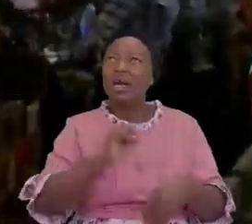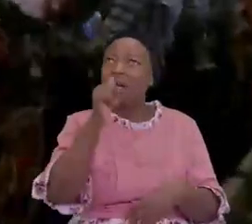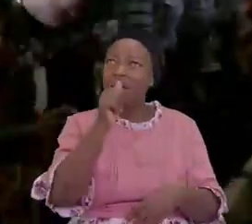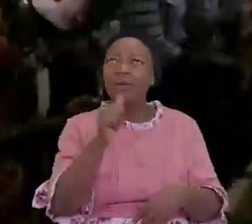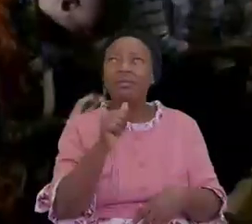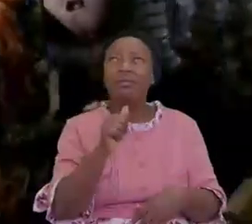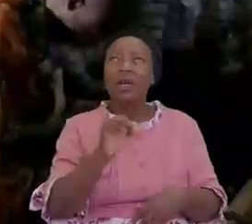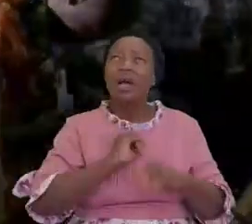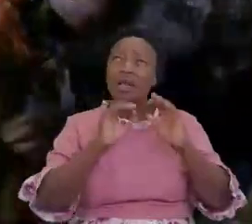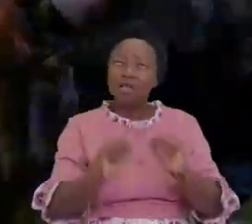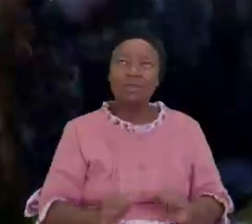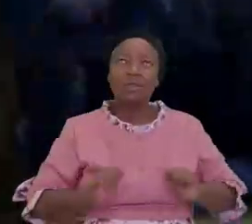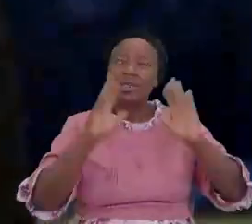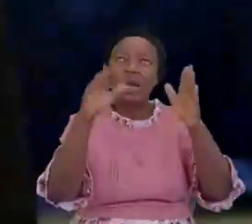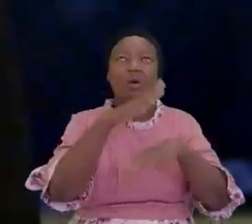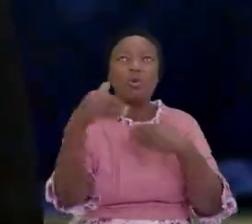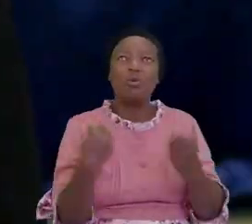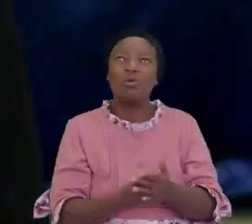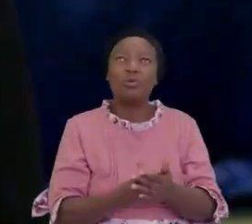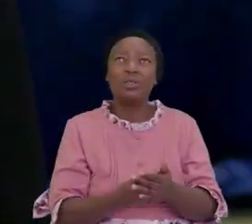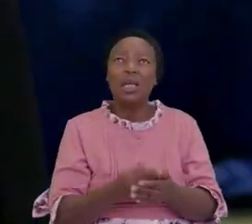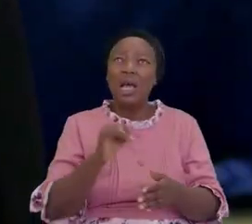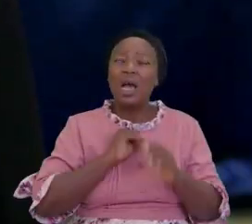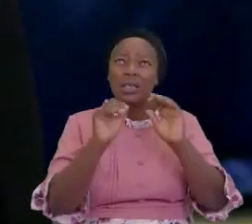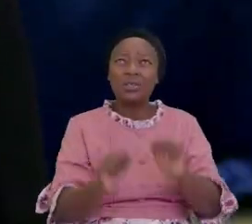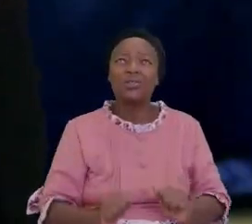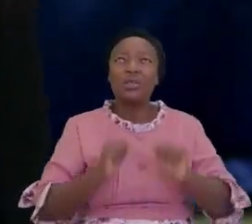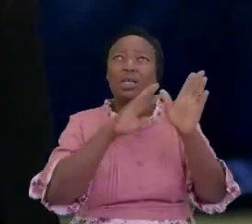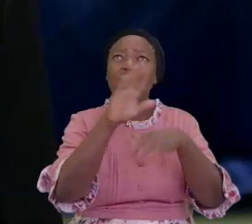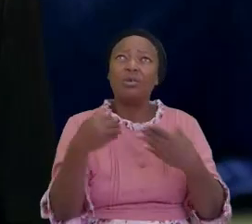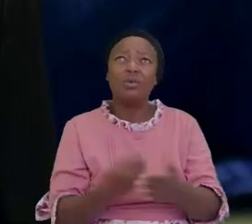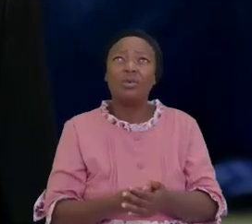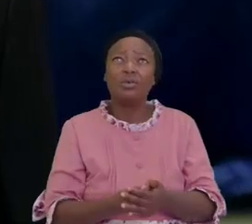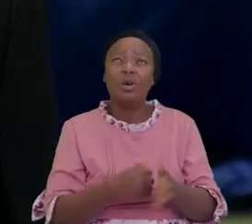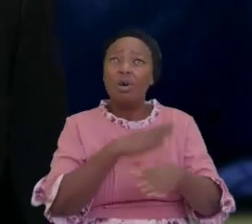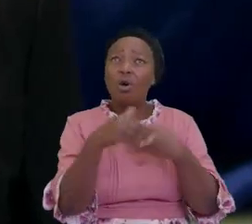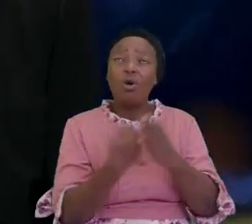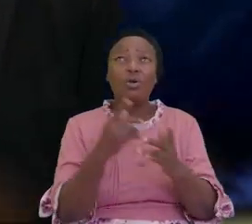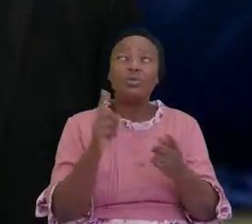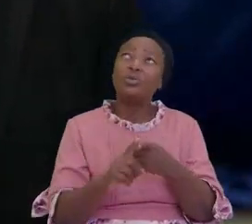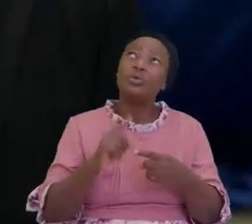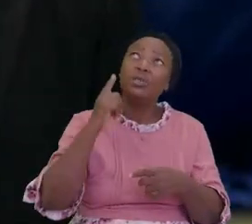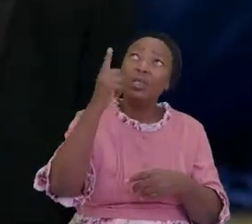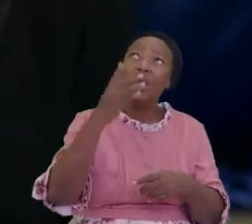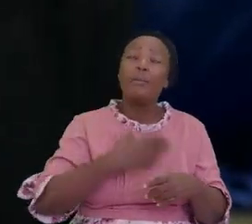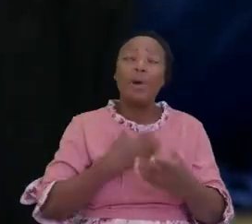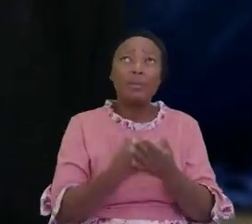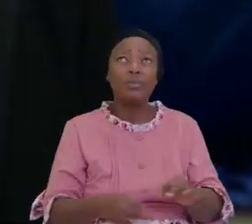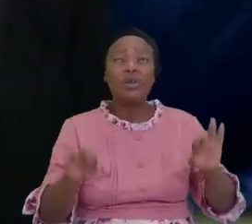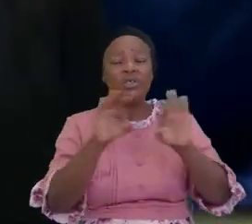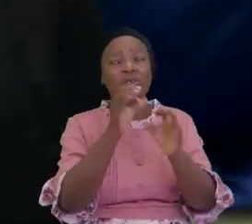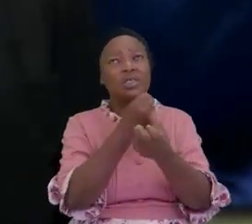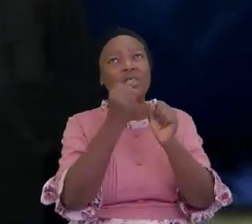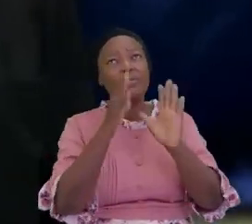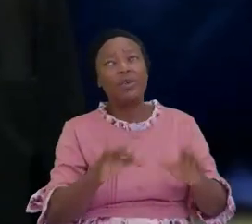I surrender all. I surrender all. All to thee, my precious Savior,